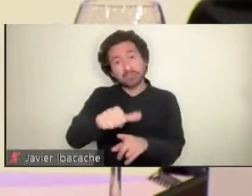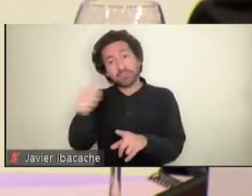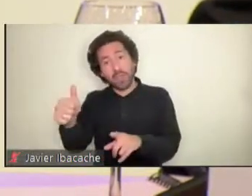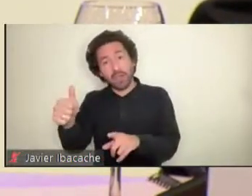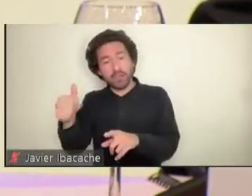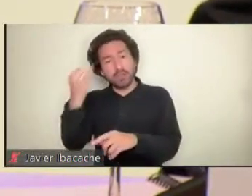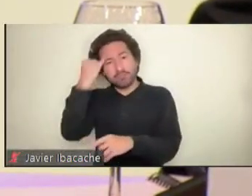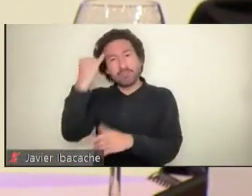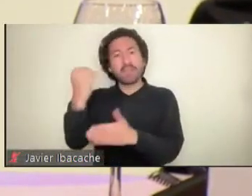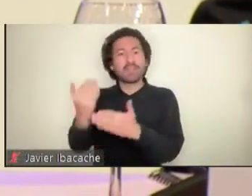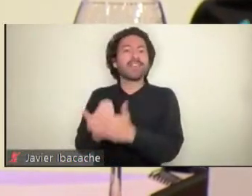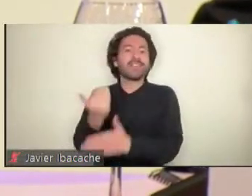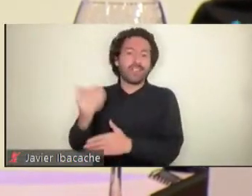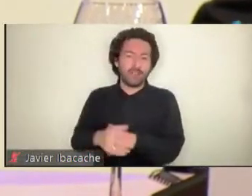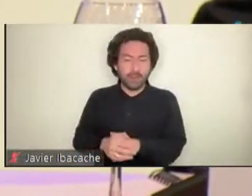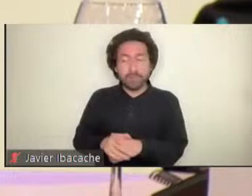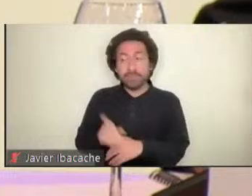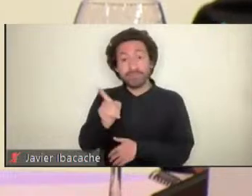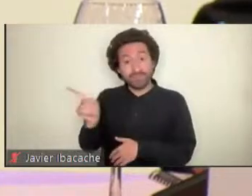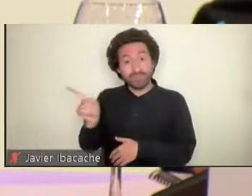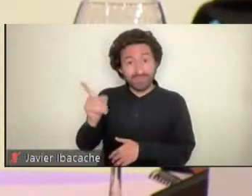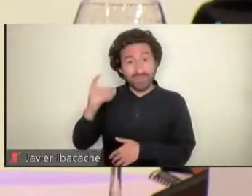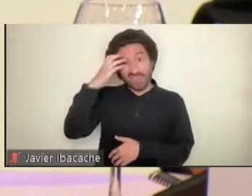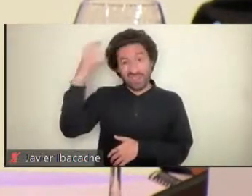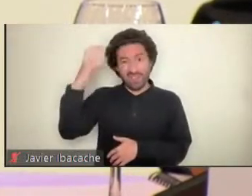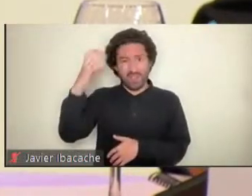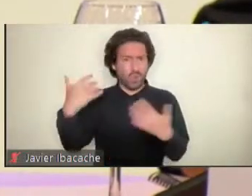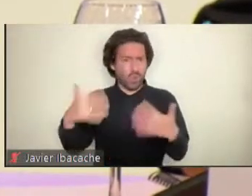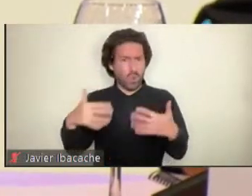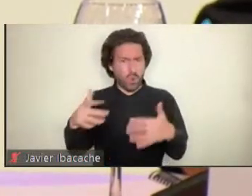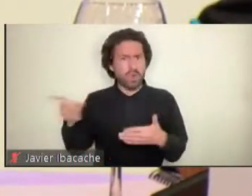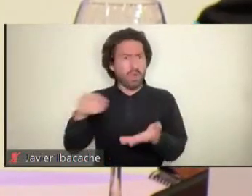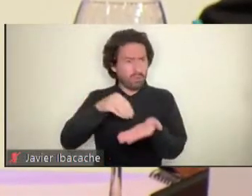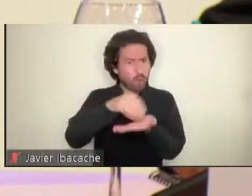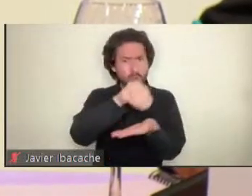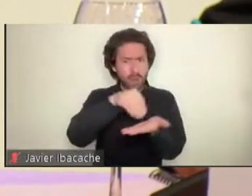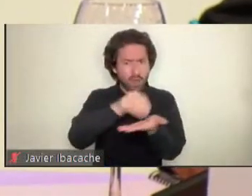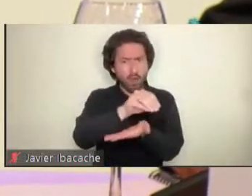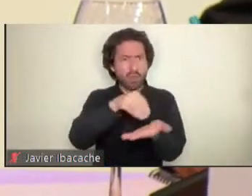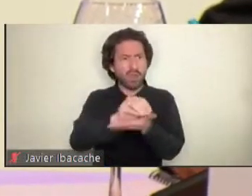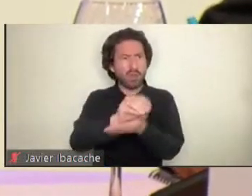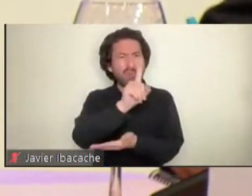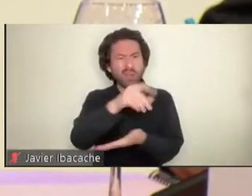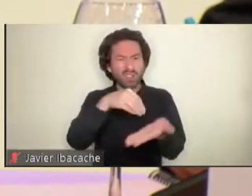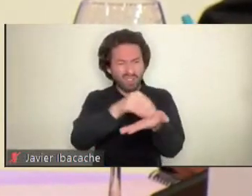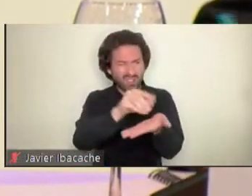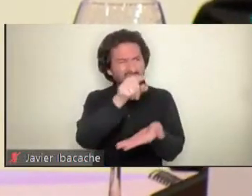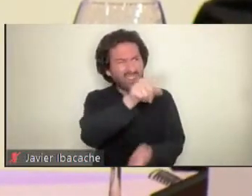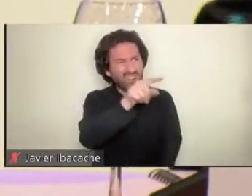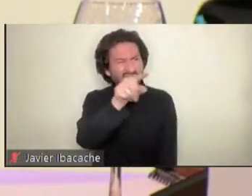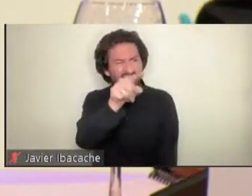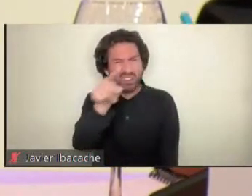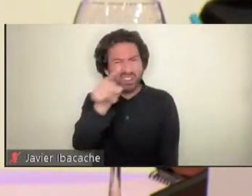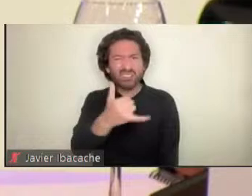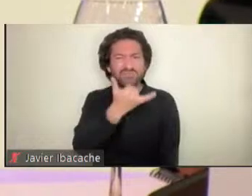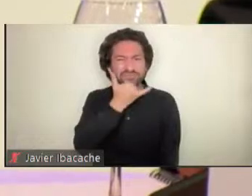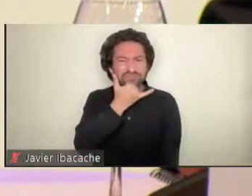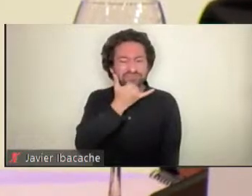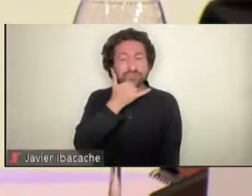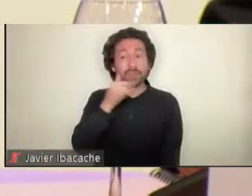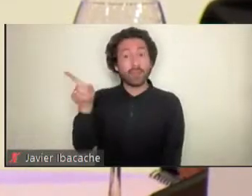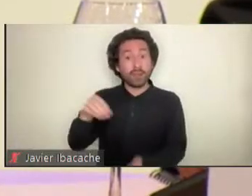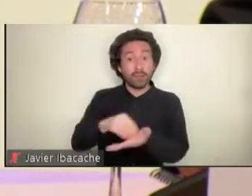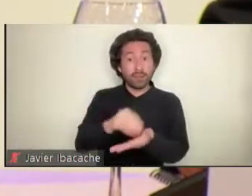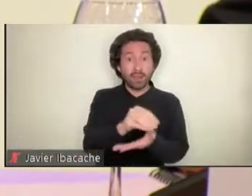already exist? So the state, as I said, is very large, and it buys a lot, but it doesn't buy well. And